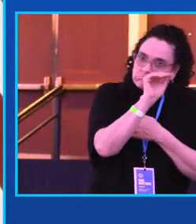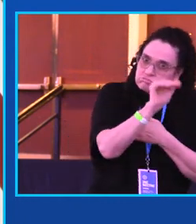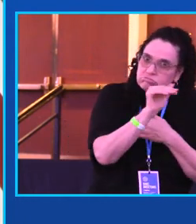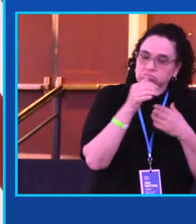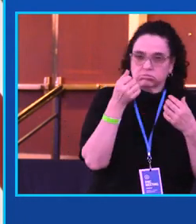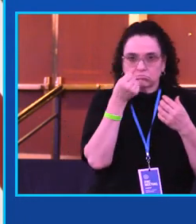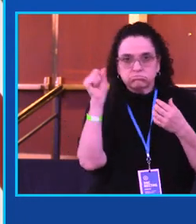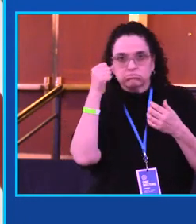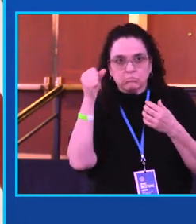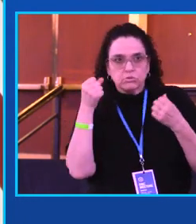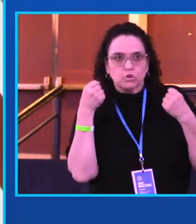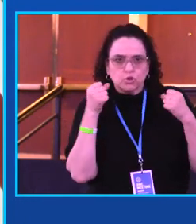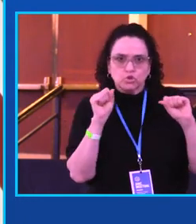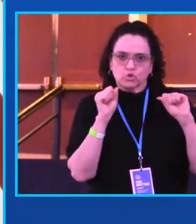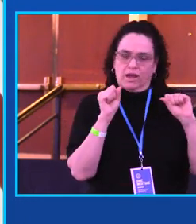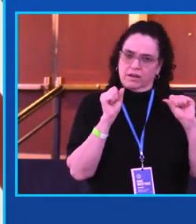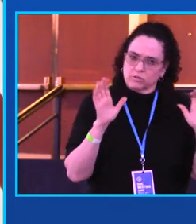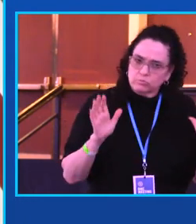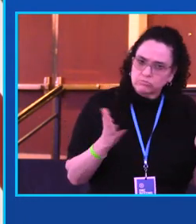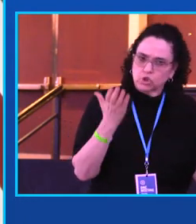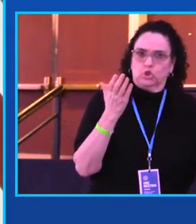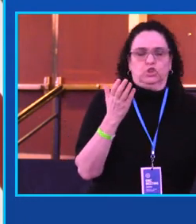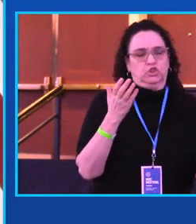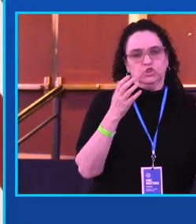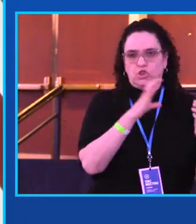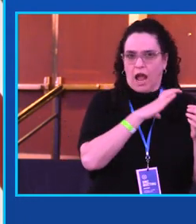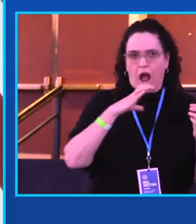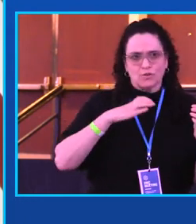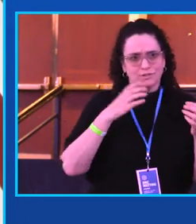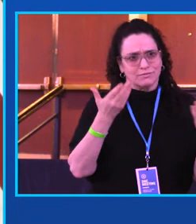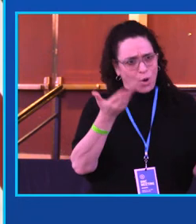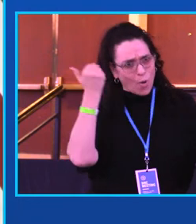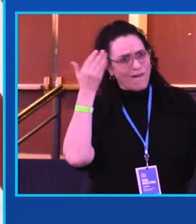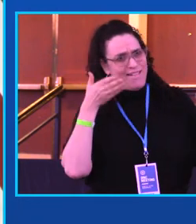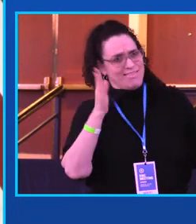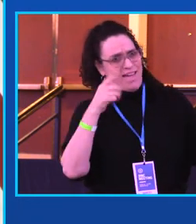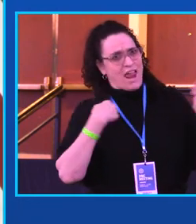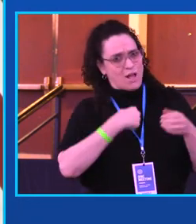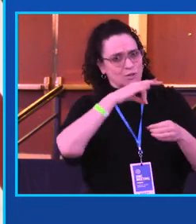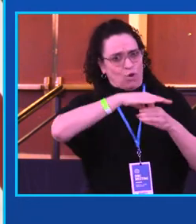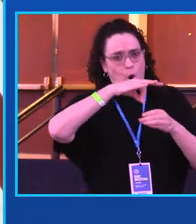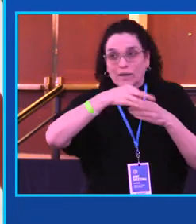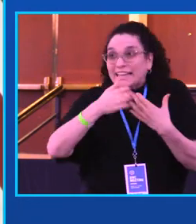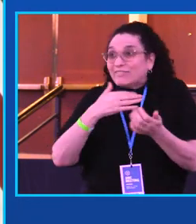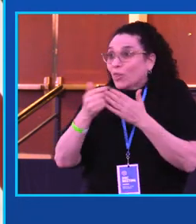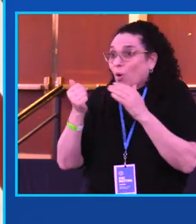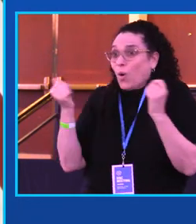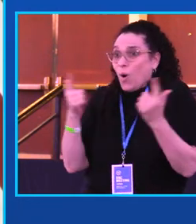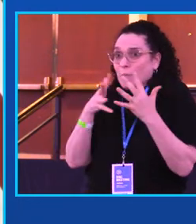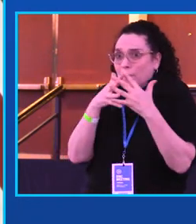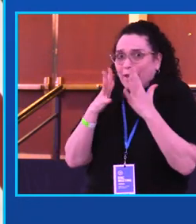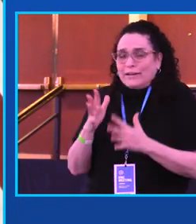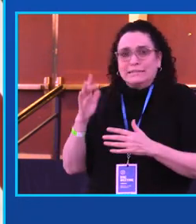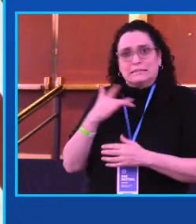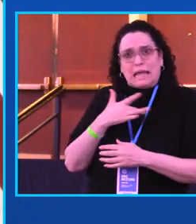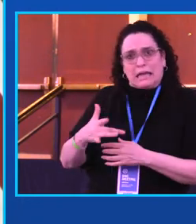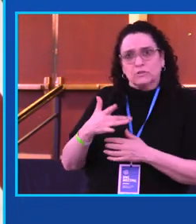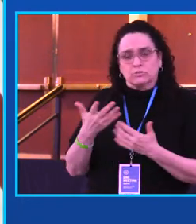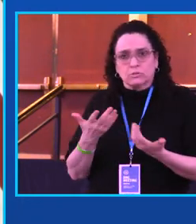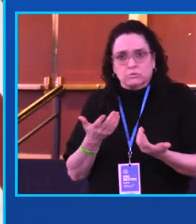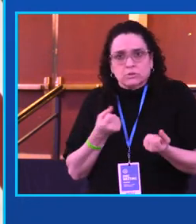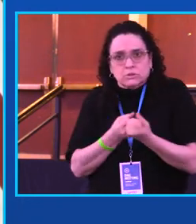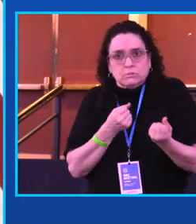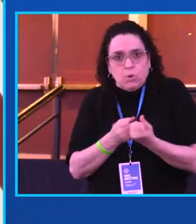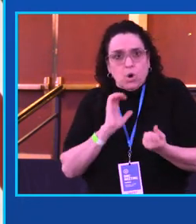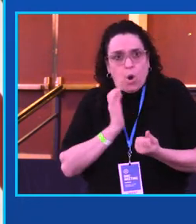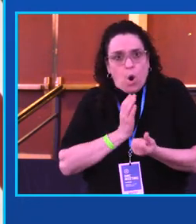despite the overwhelming support of Americans for statehood. To be factual, the